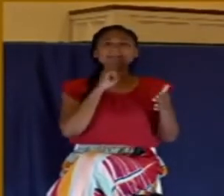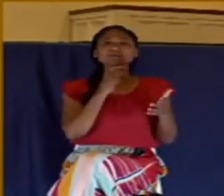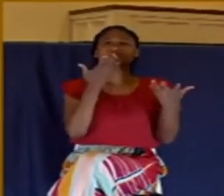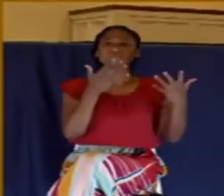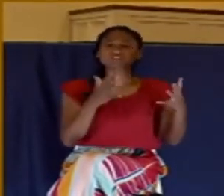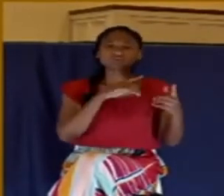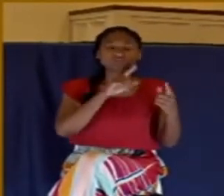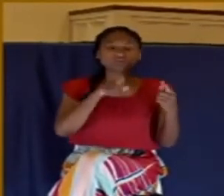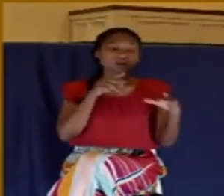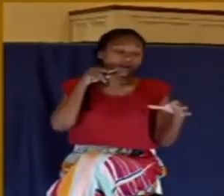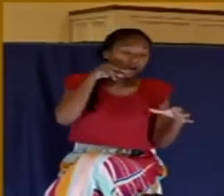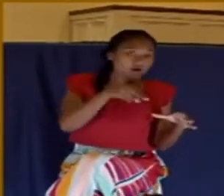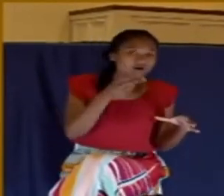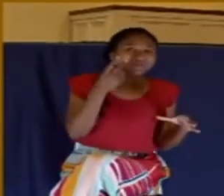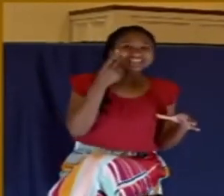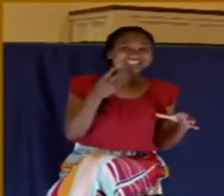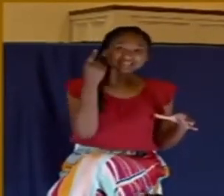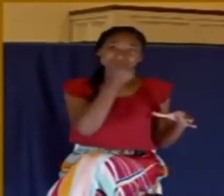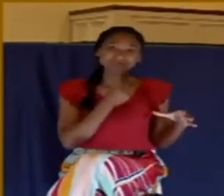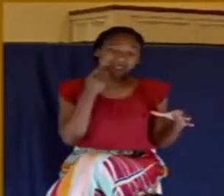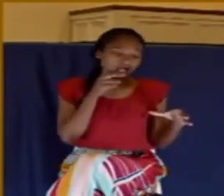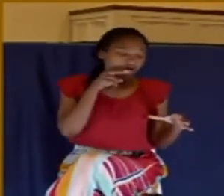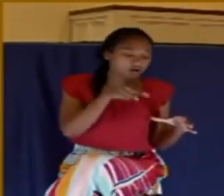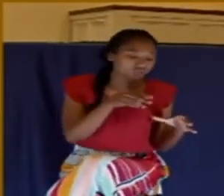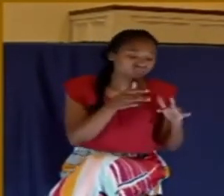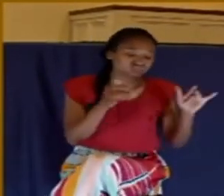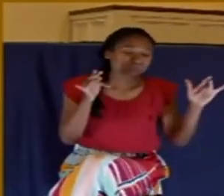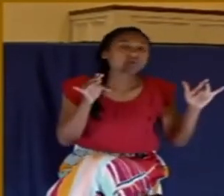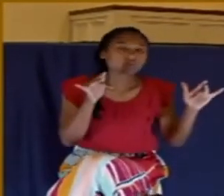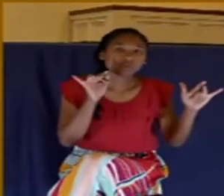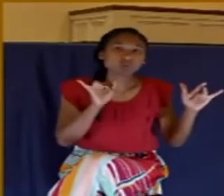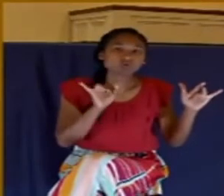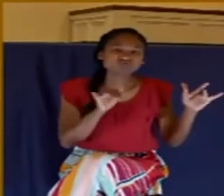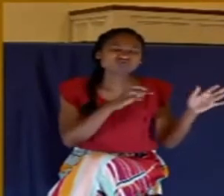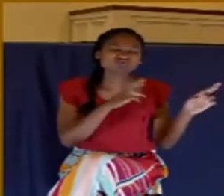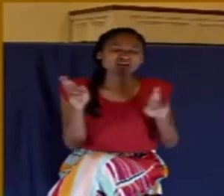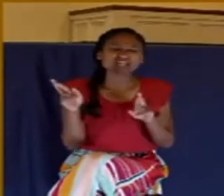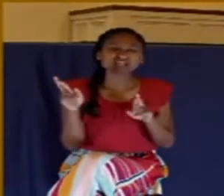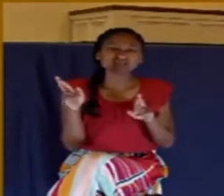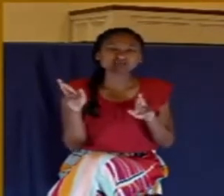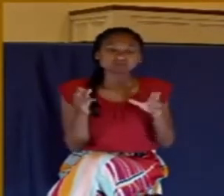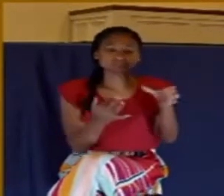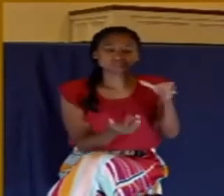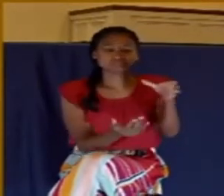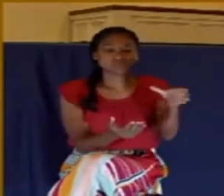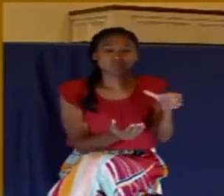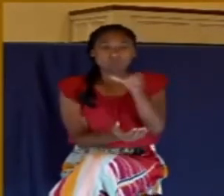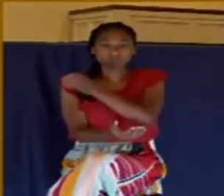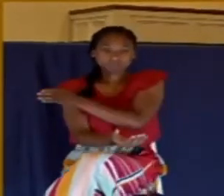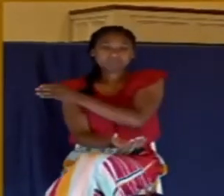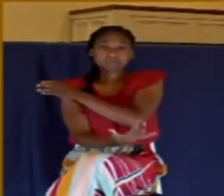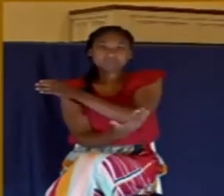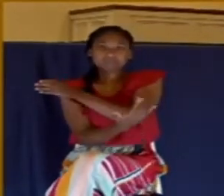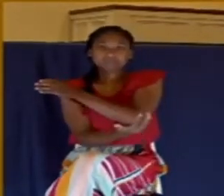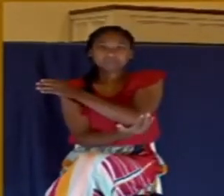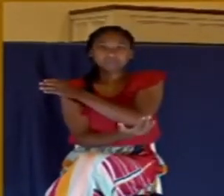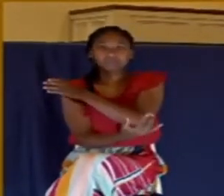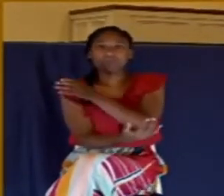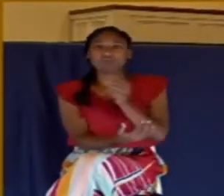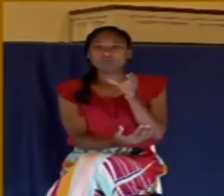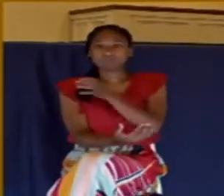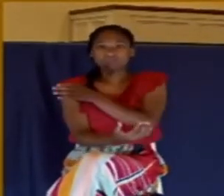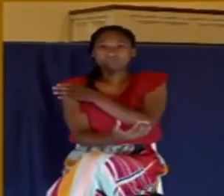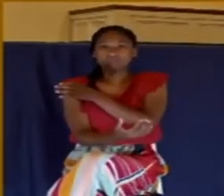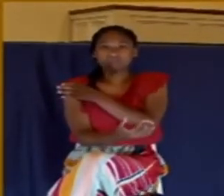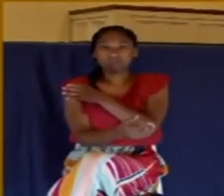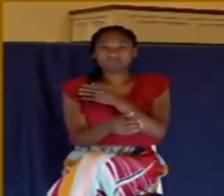us. You're going through a fiery trial? Well, God has you there, and his eye's on the clock. His hand is on the